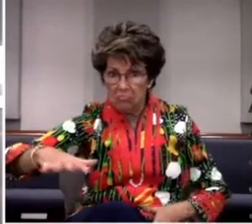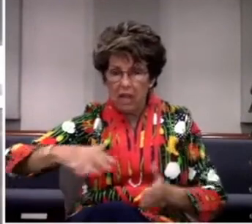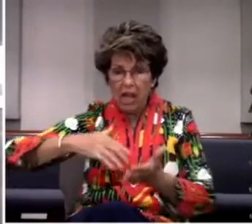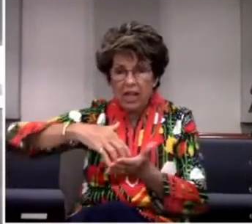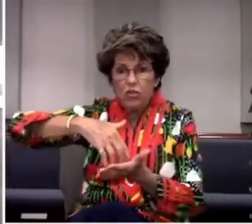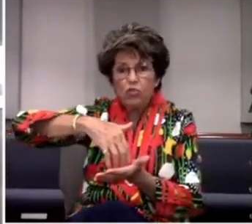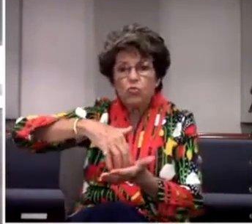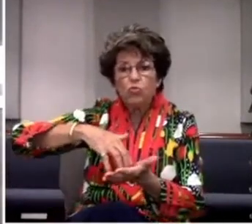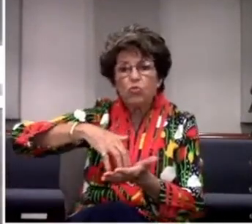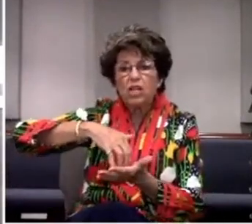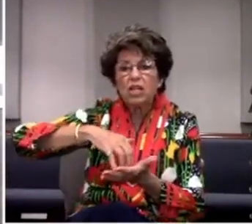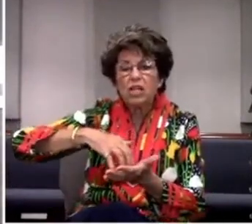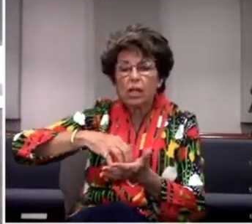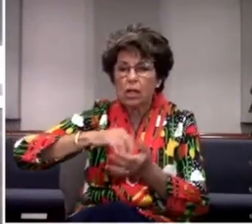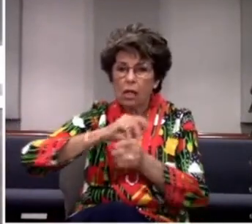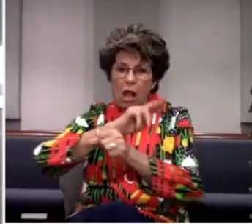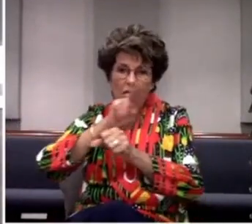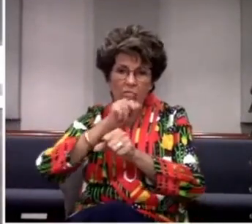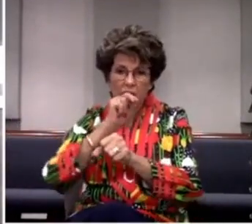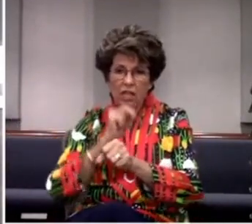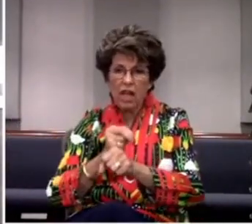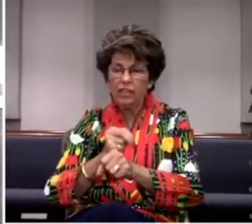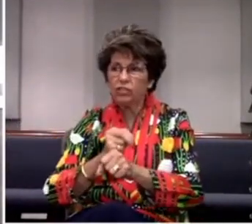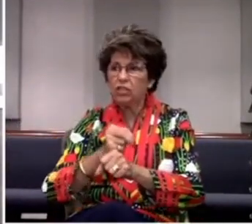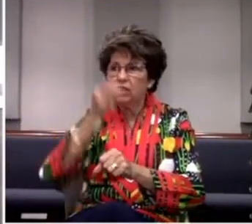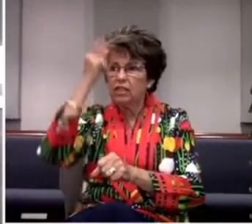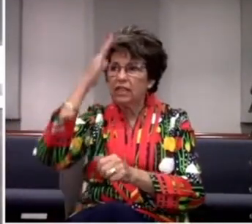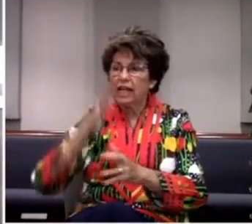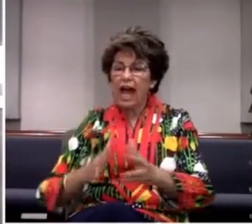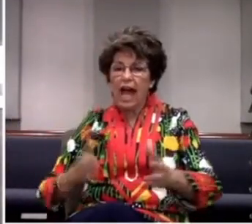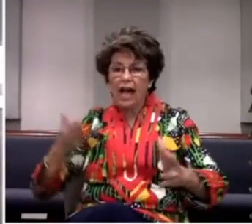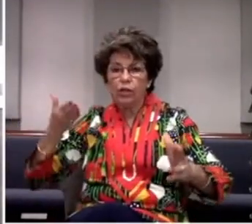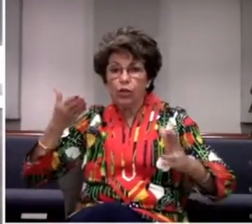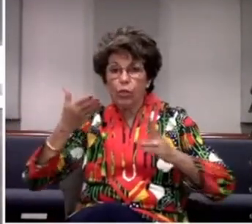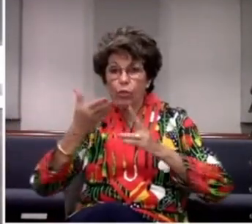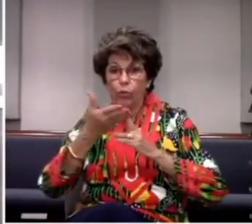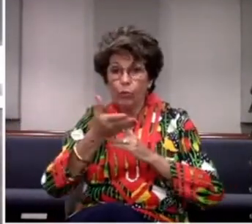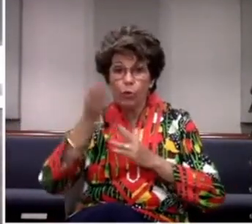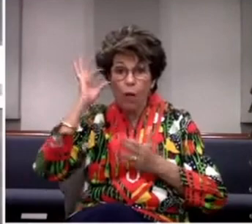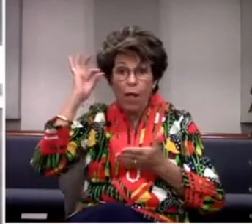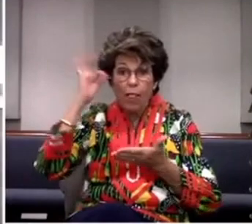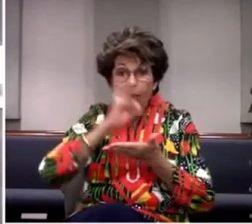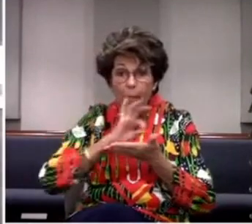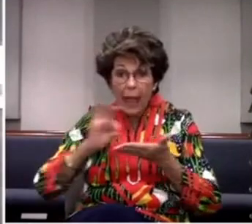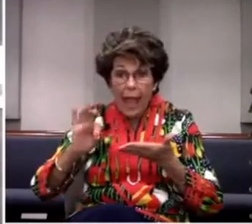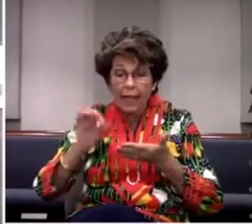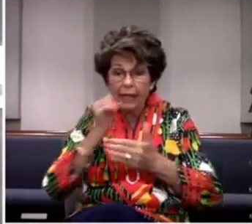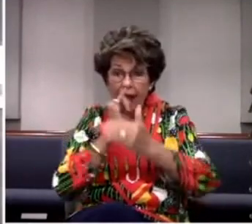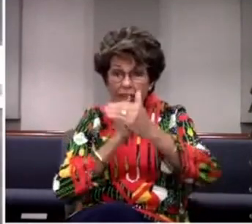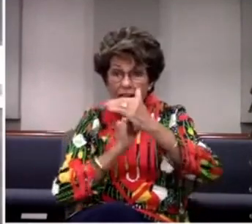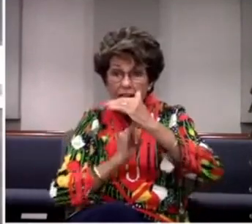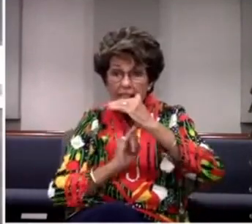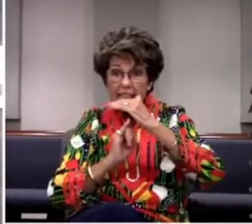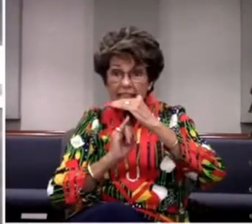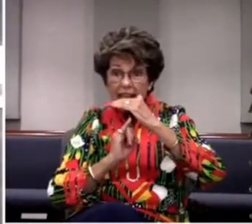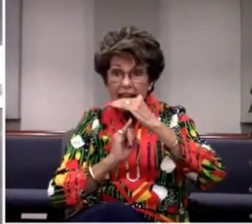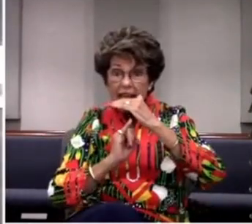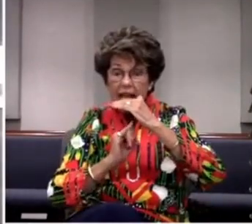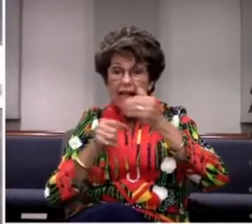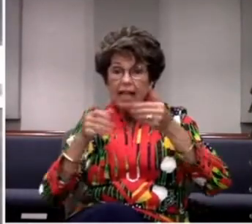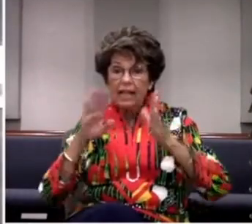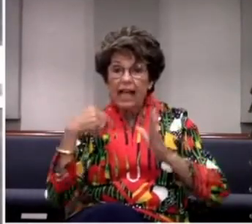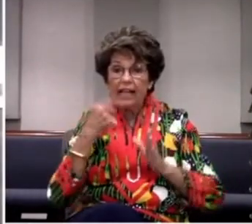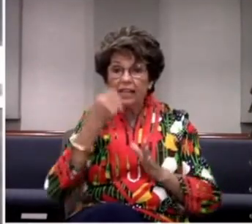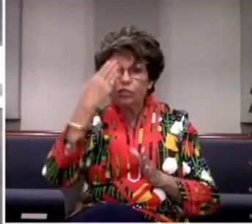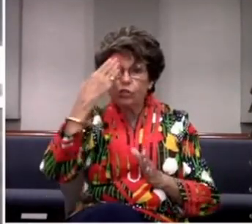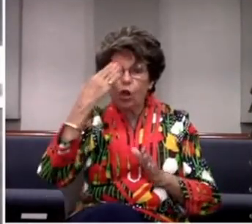nations? So God, through the pen of Isaiah, is letting us know when God